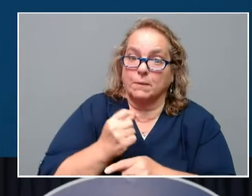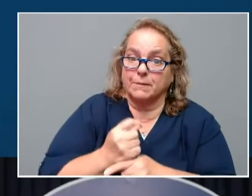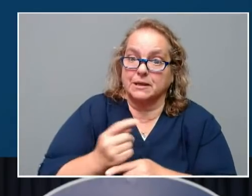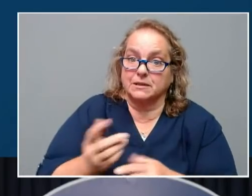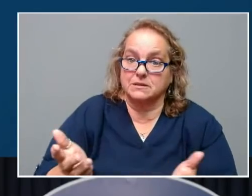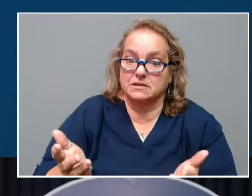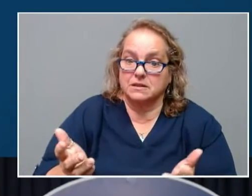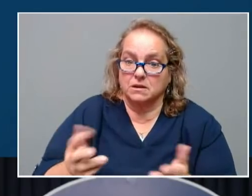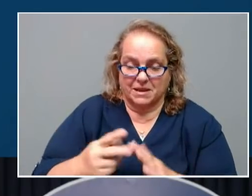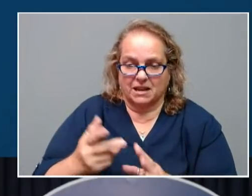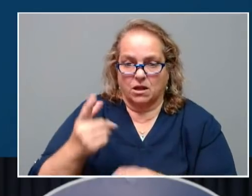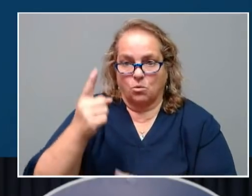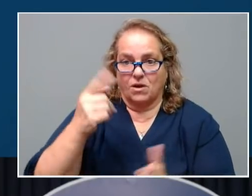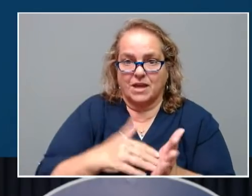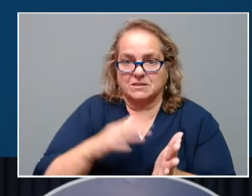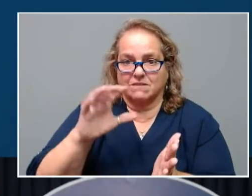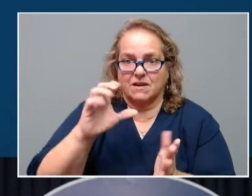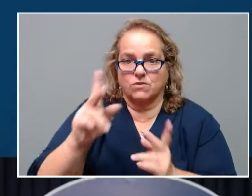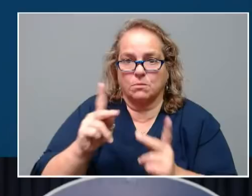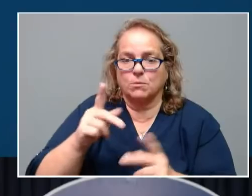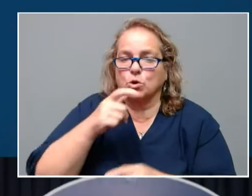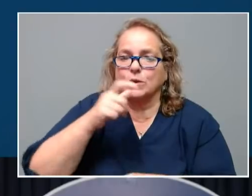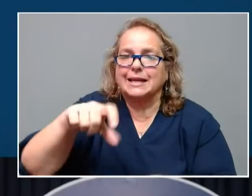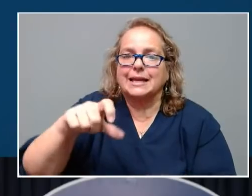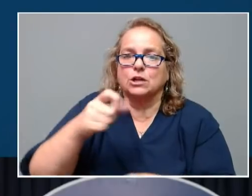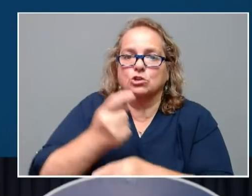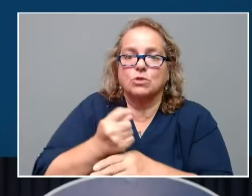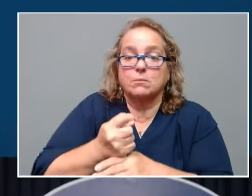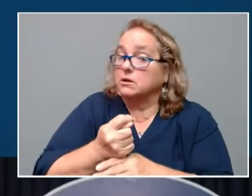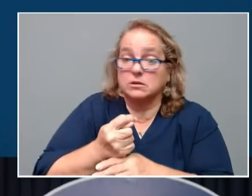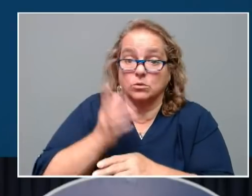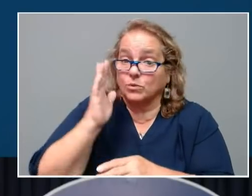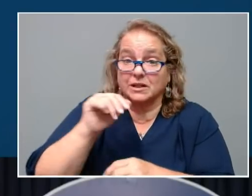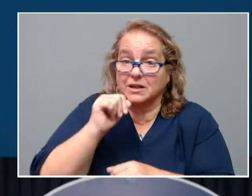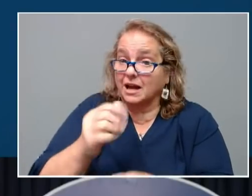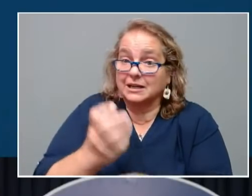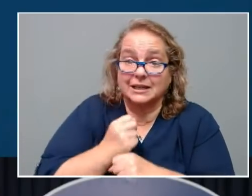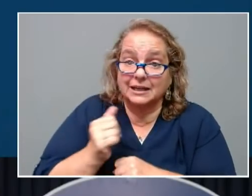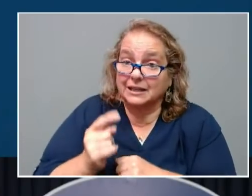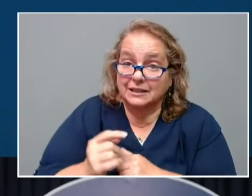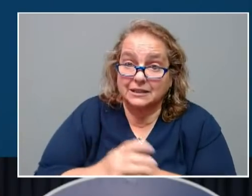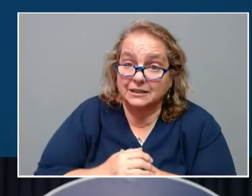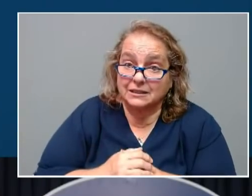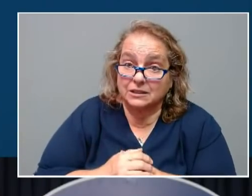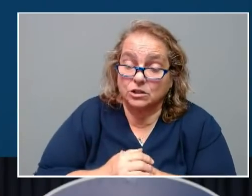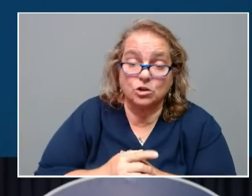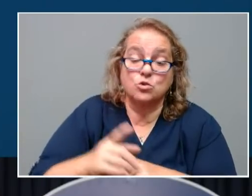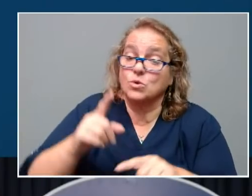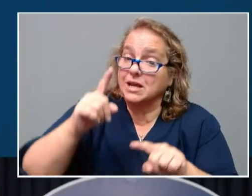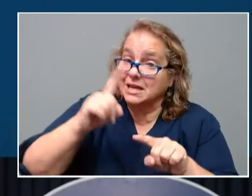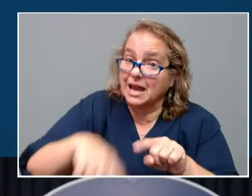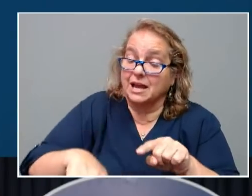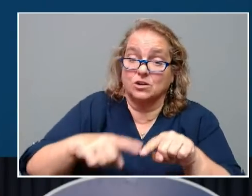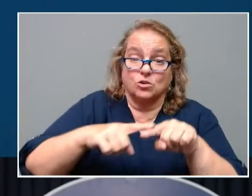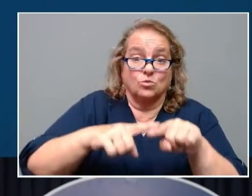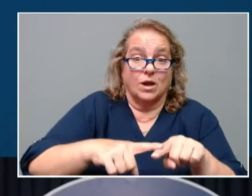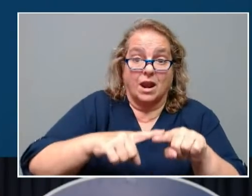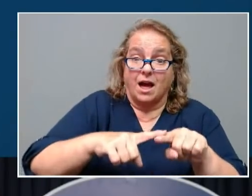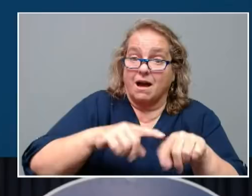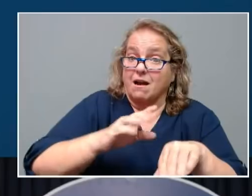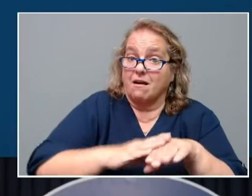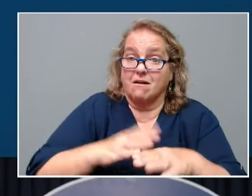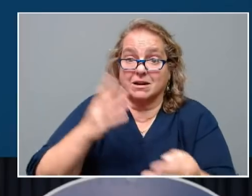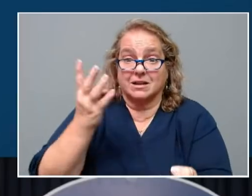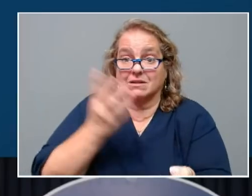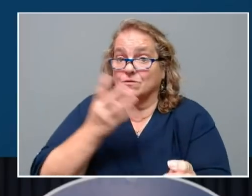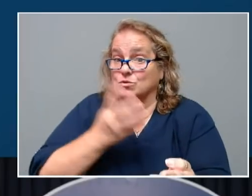people that need this treatment that are not going to get it. We cannot rely on monoclonal antibodies. We have to